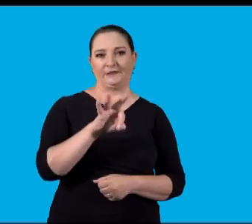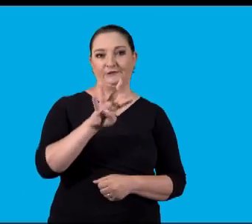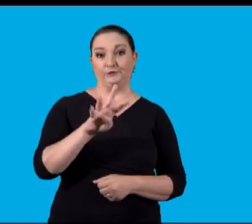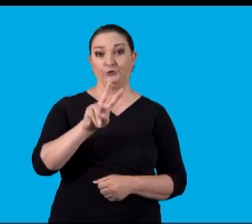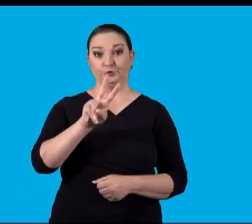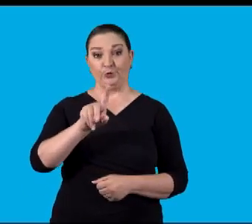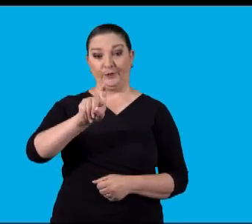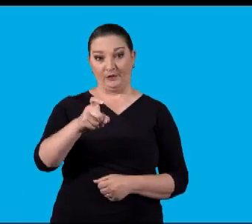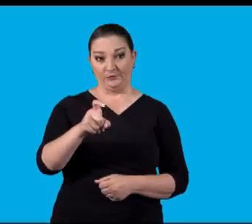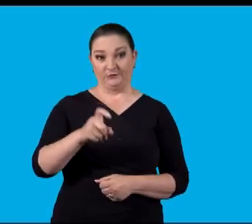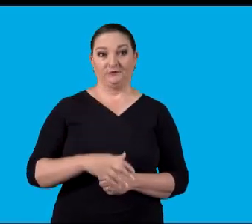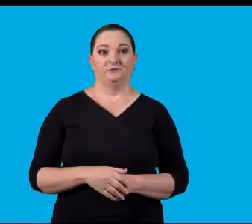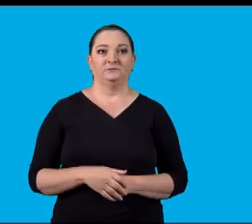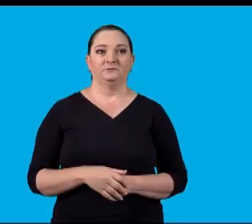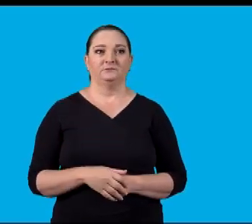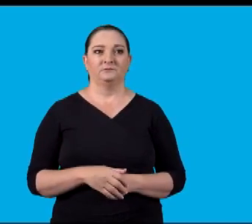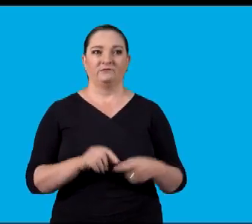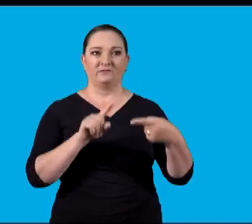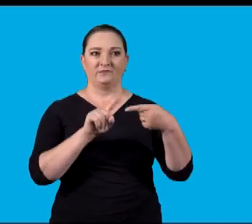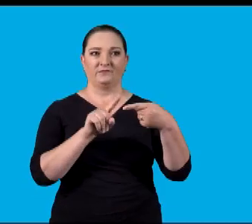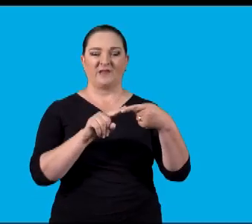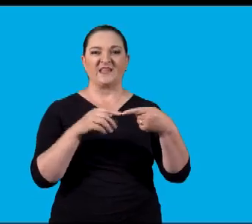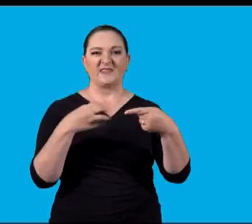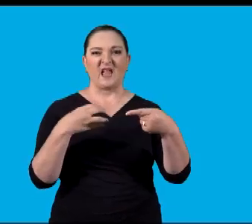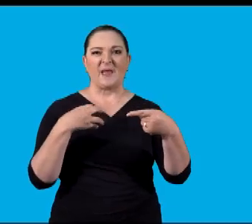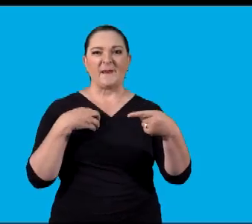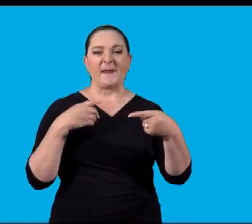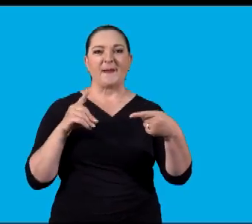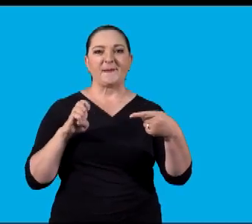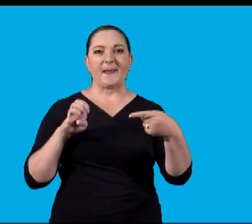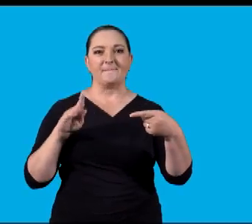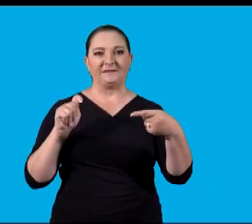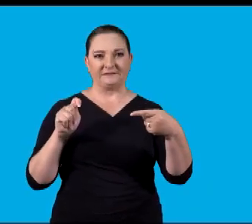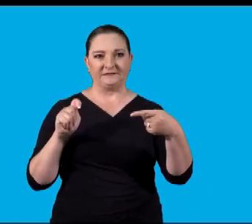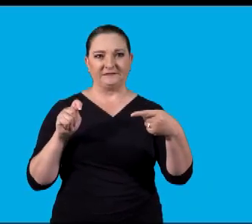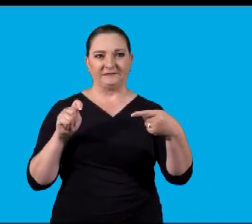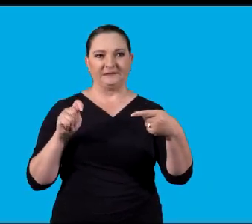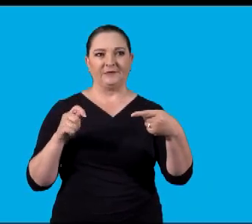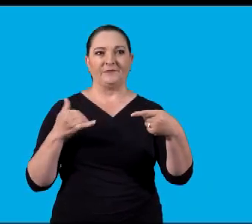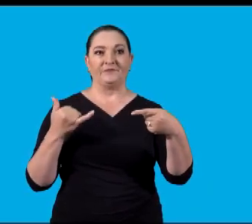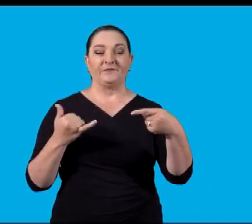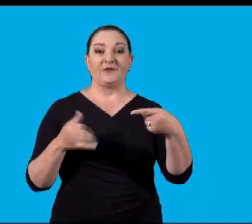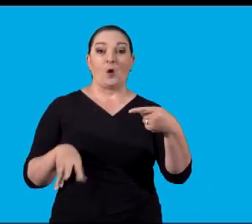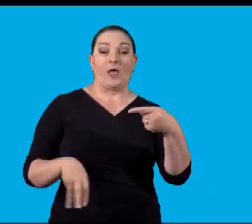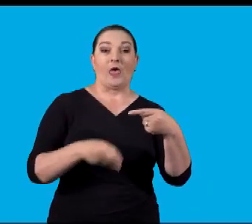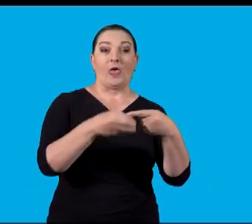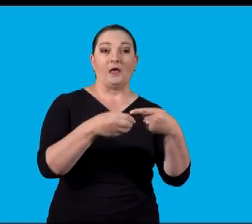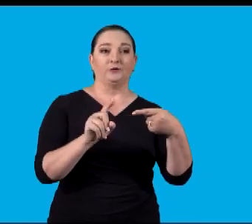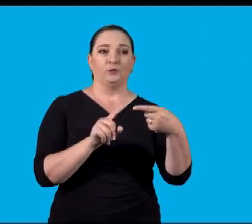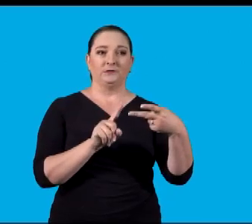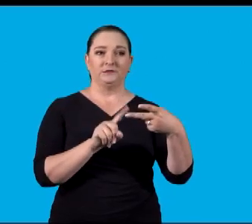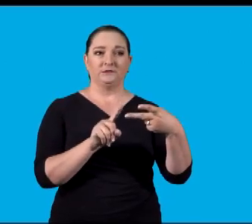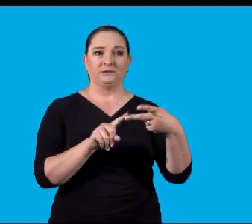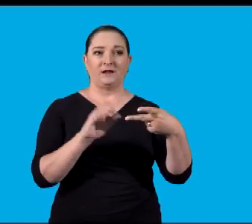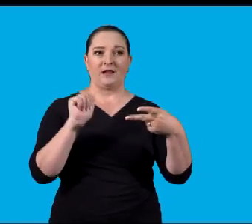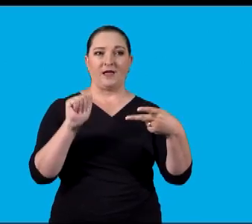have your 342,000. That is your debtors. And then you will now add as well together, that